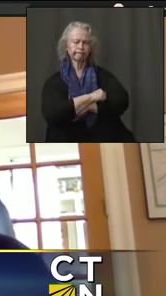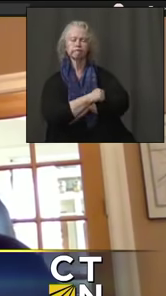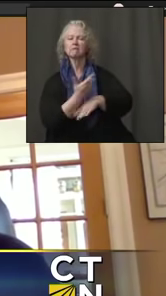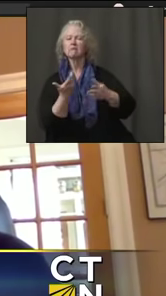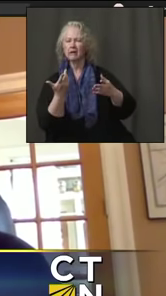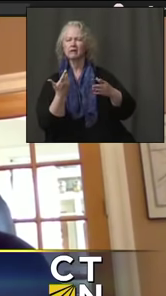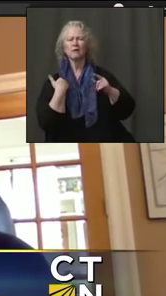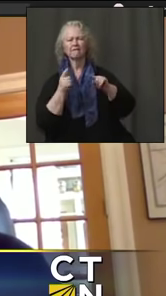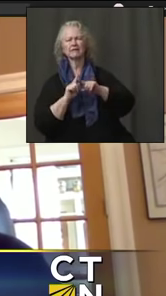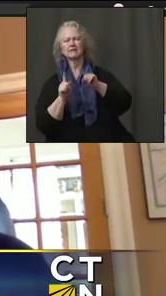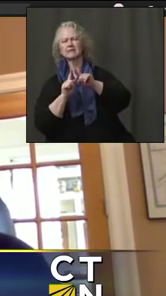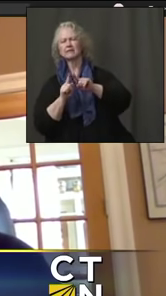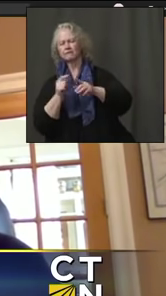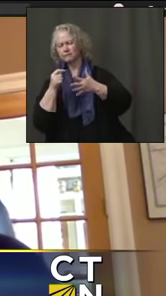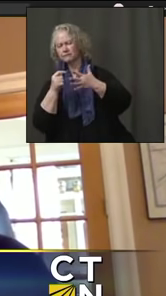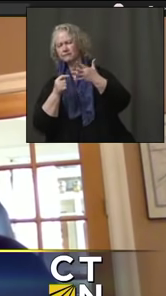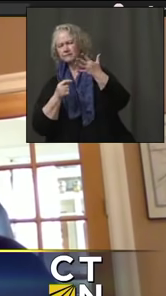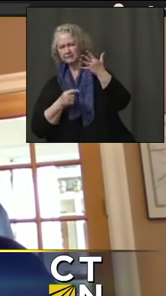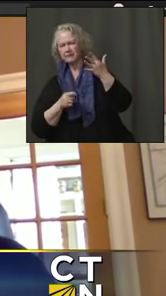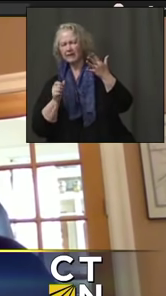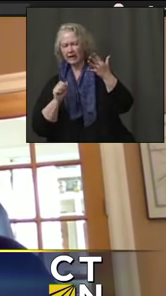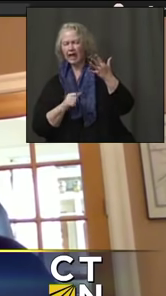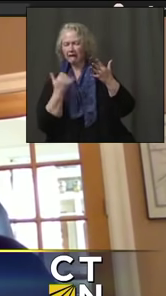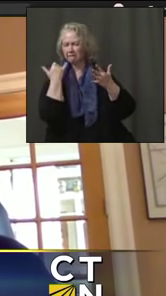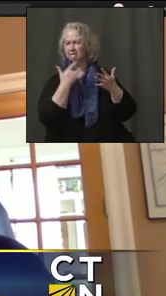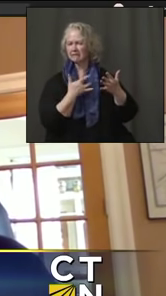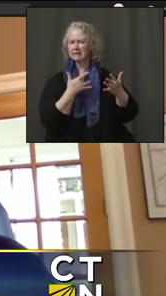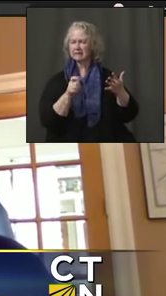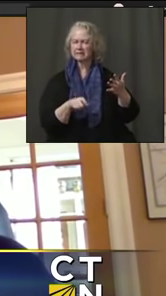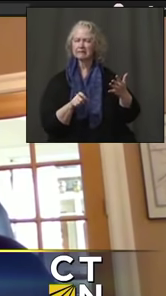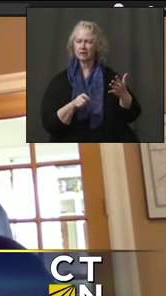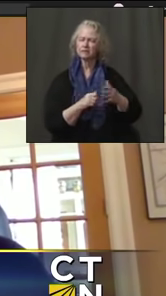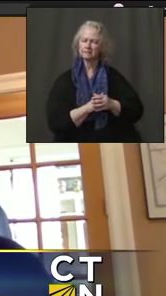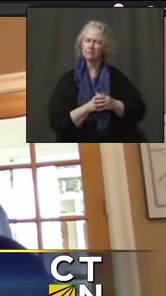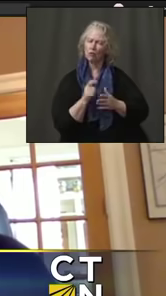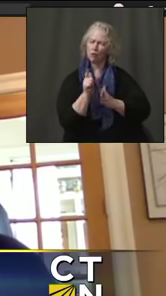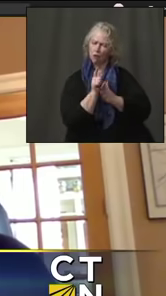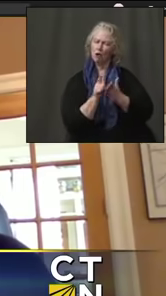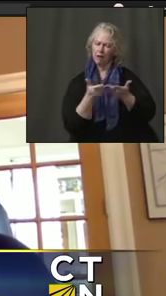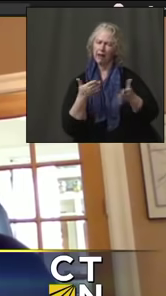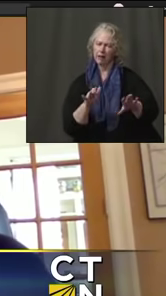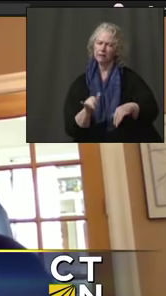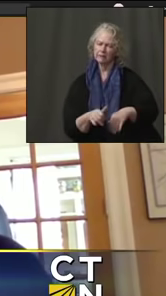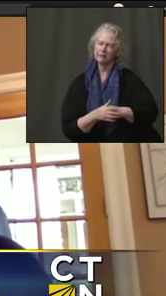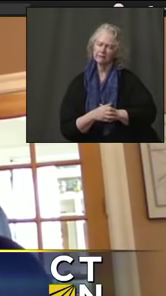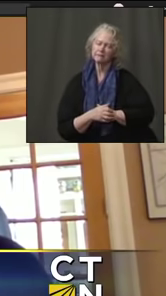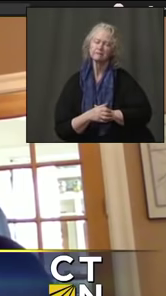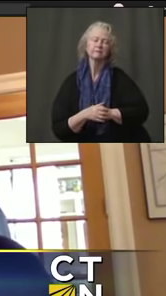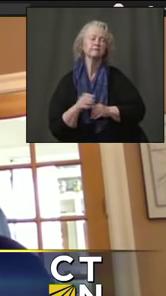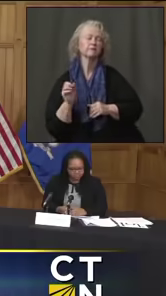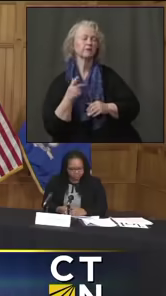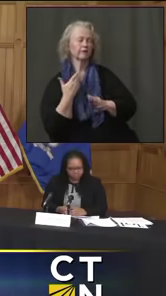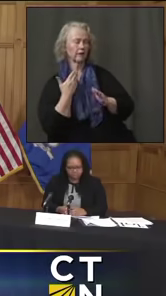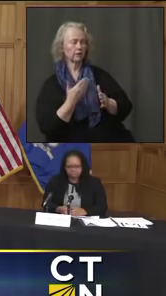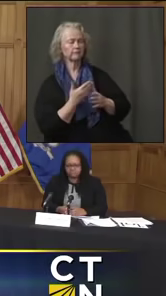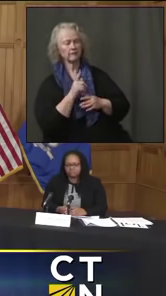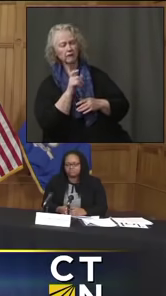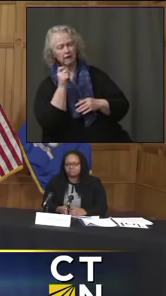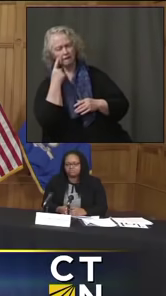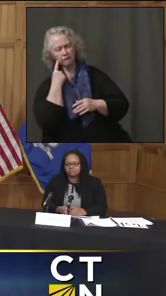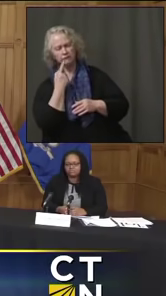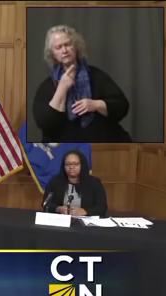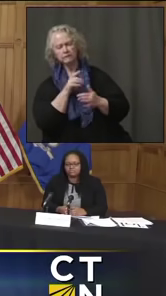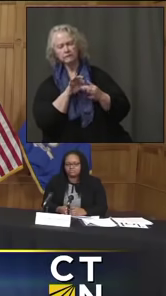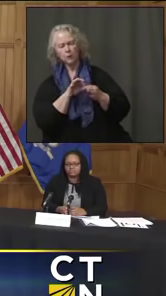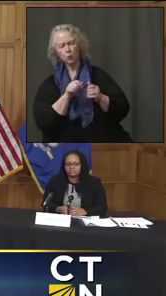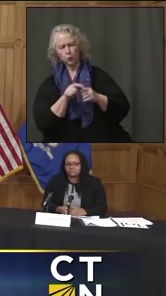bring significant consequences to bear if it's appropriate under current law. Thank you. And Governor, on